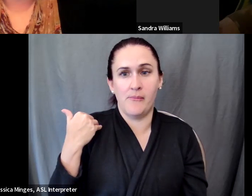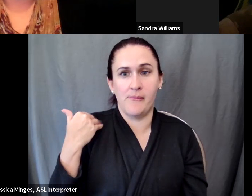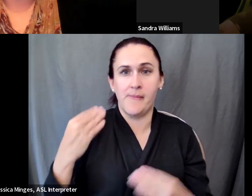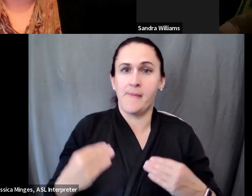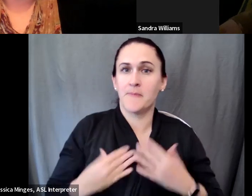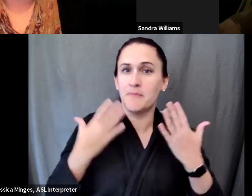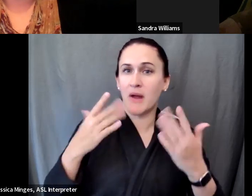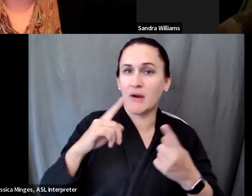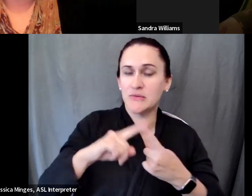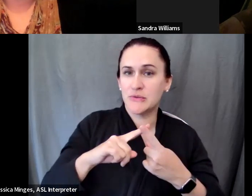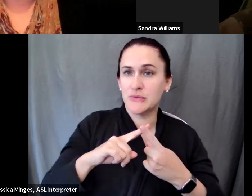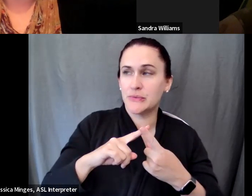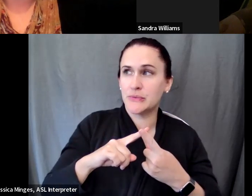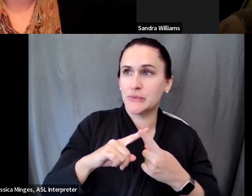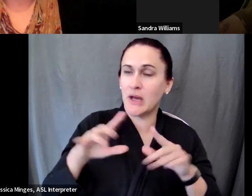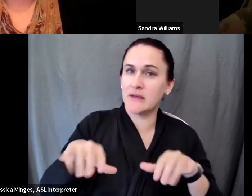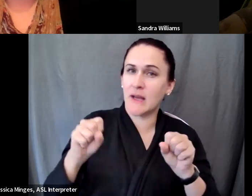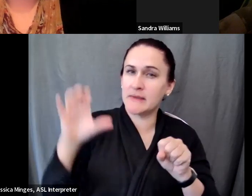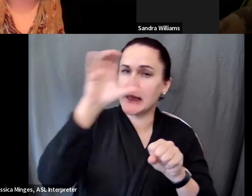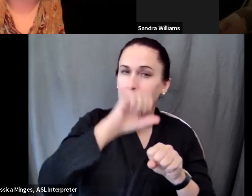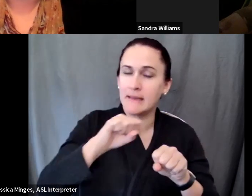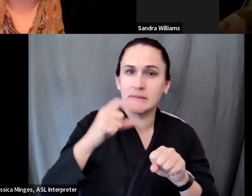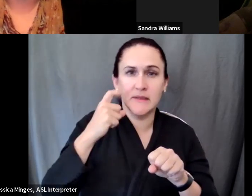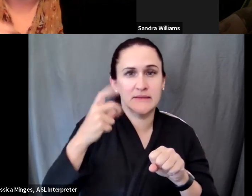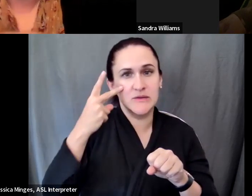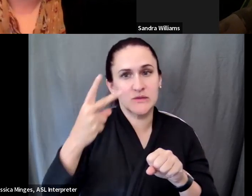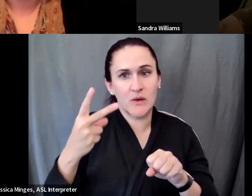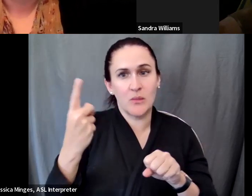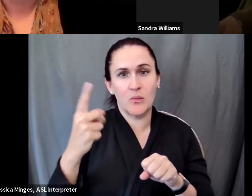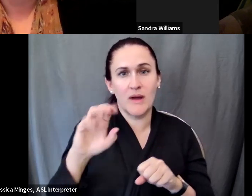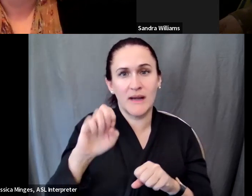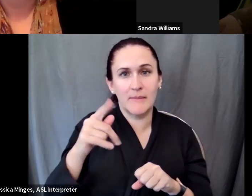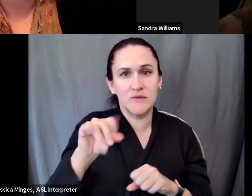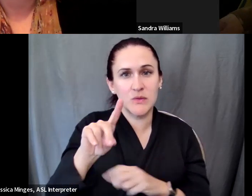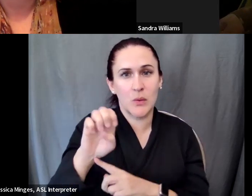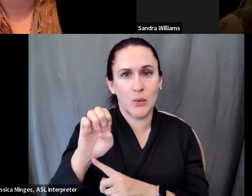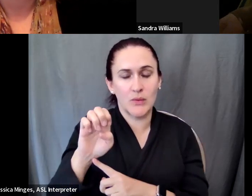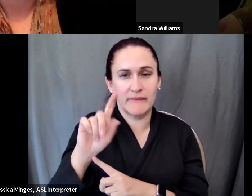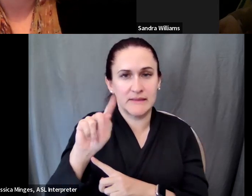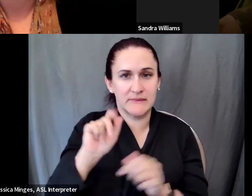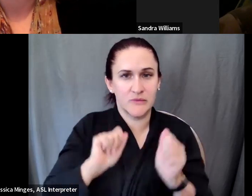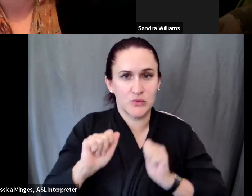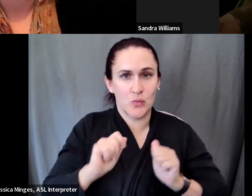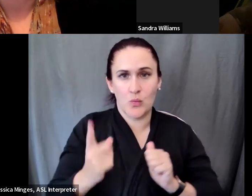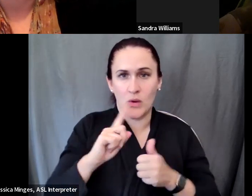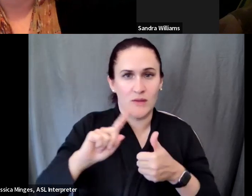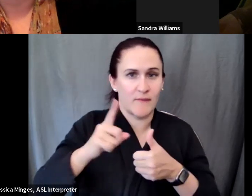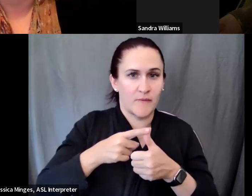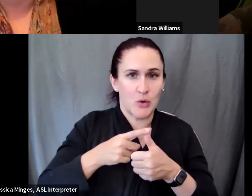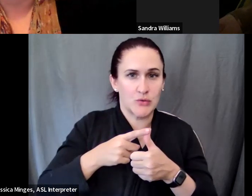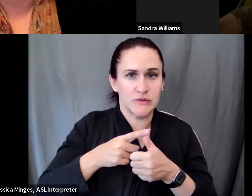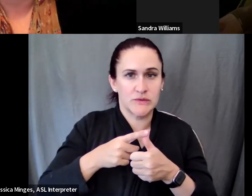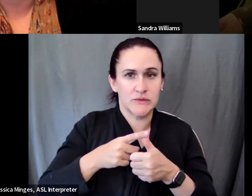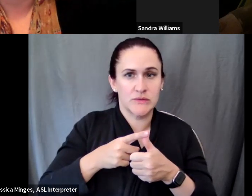inspired to adopt, I suppose. I saw an episode, one of the first episodes